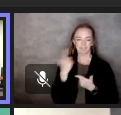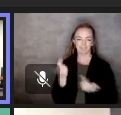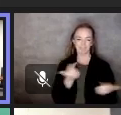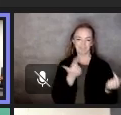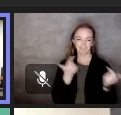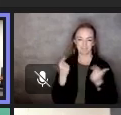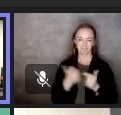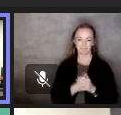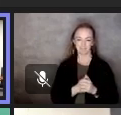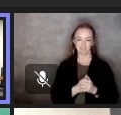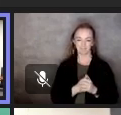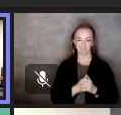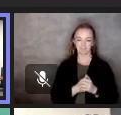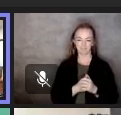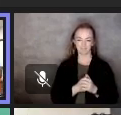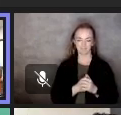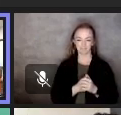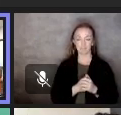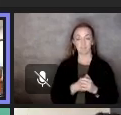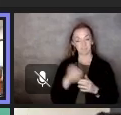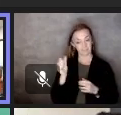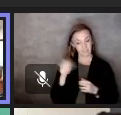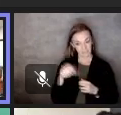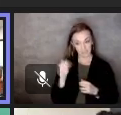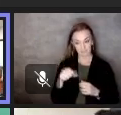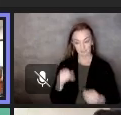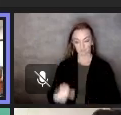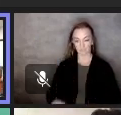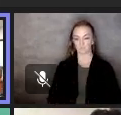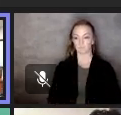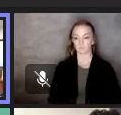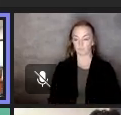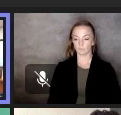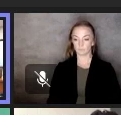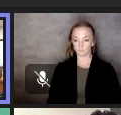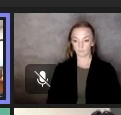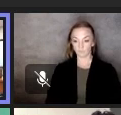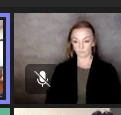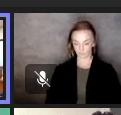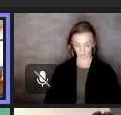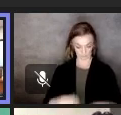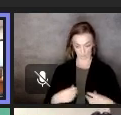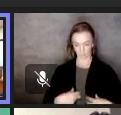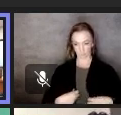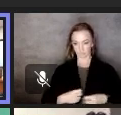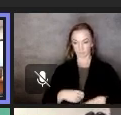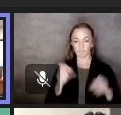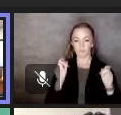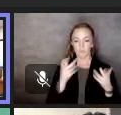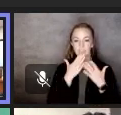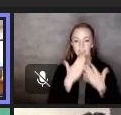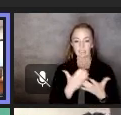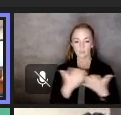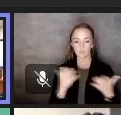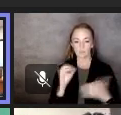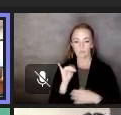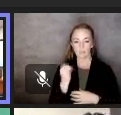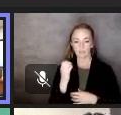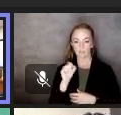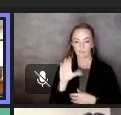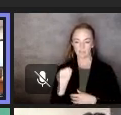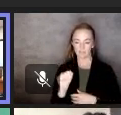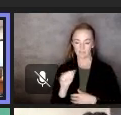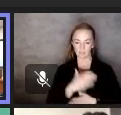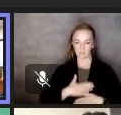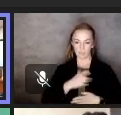100. Yes. Yes. All right. Thank you so much, Jessica. We appreciate you. Thank you all so much.